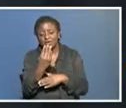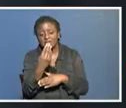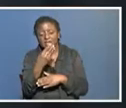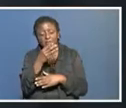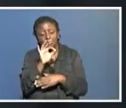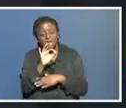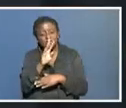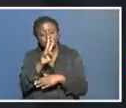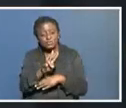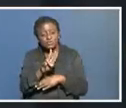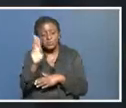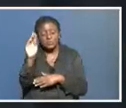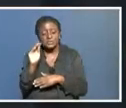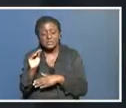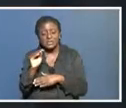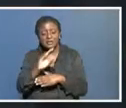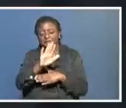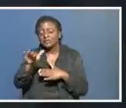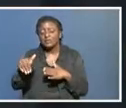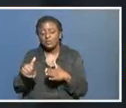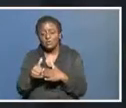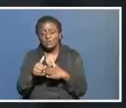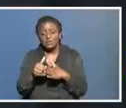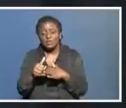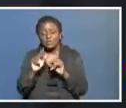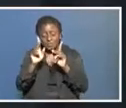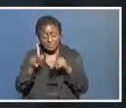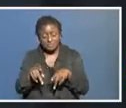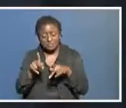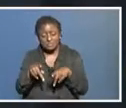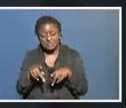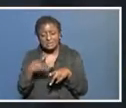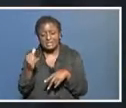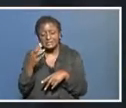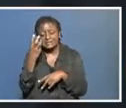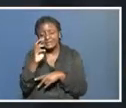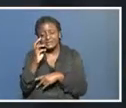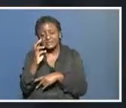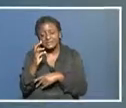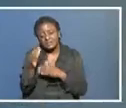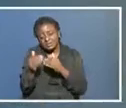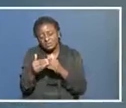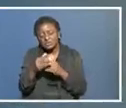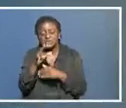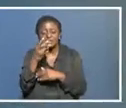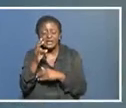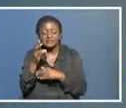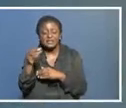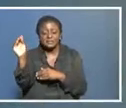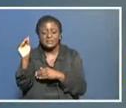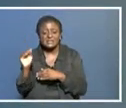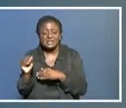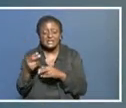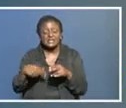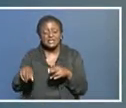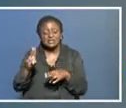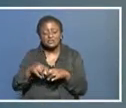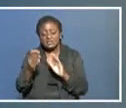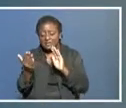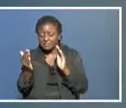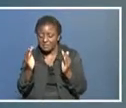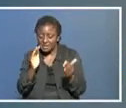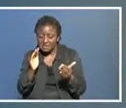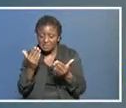the overall candidates, and a 16, almost 17% increase when compared with last